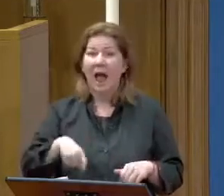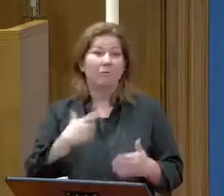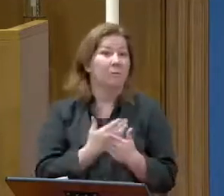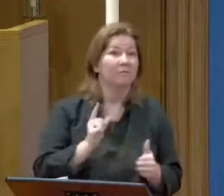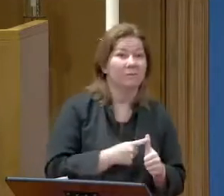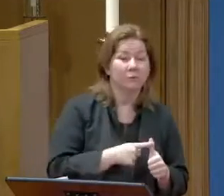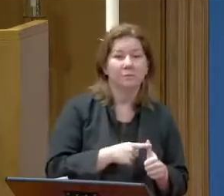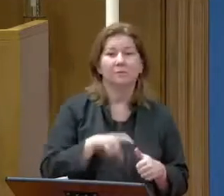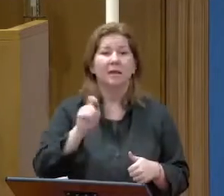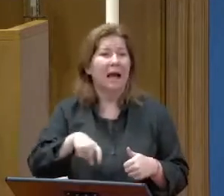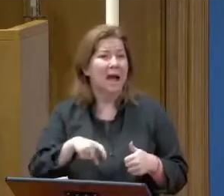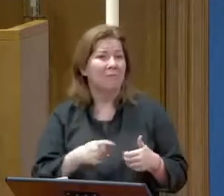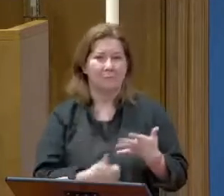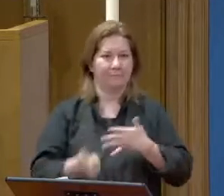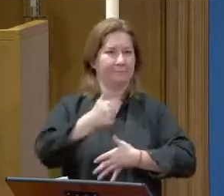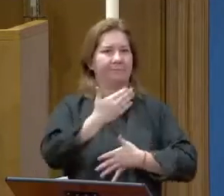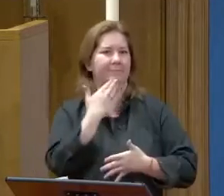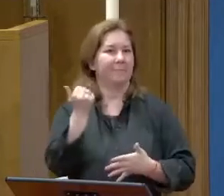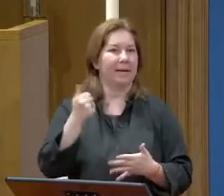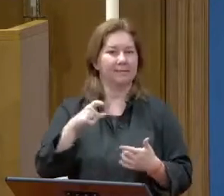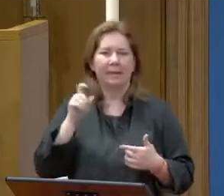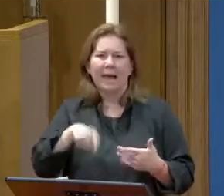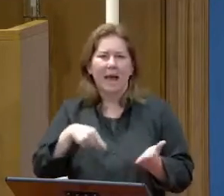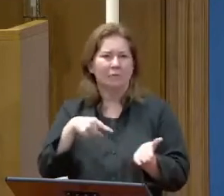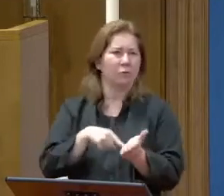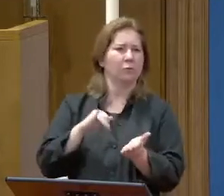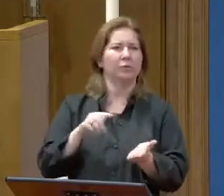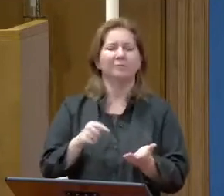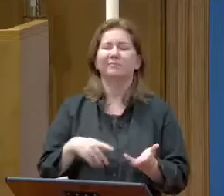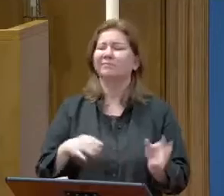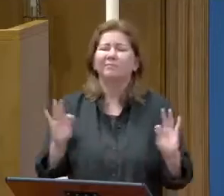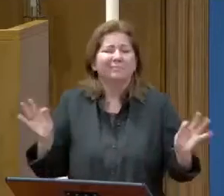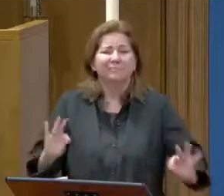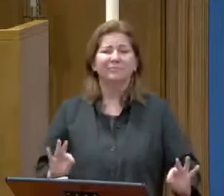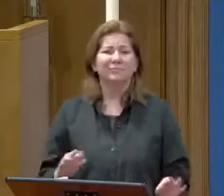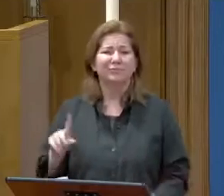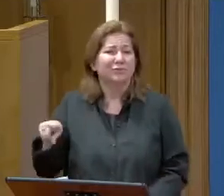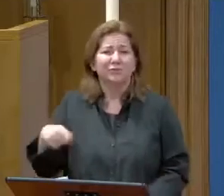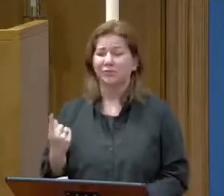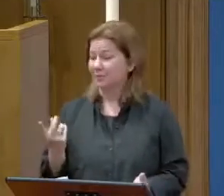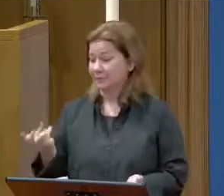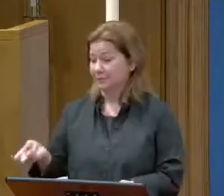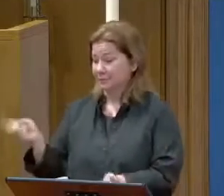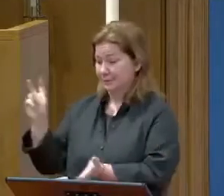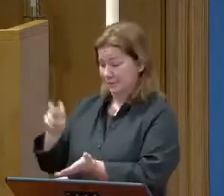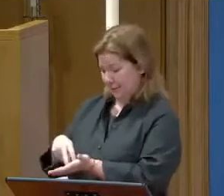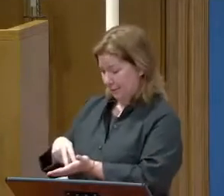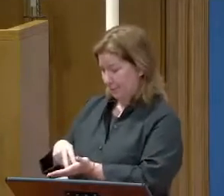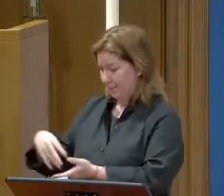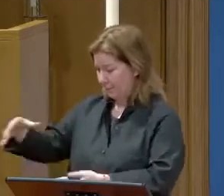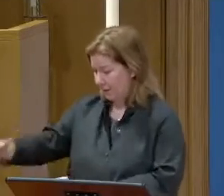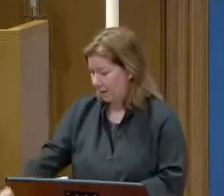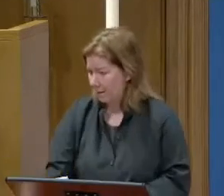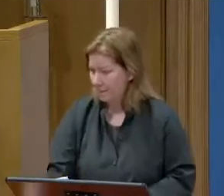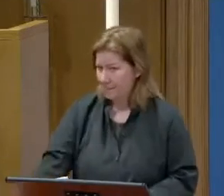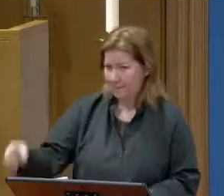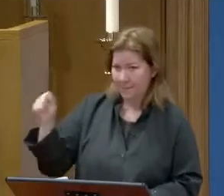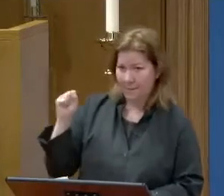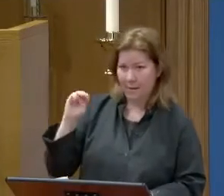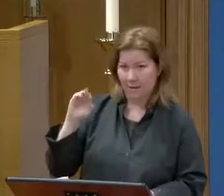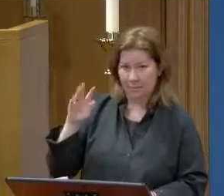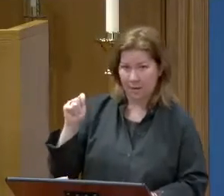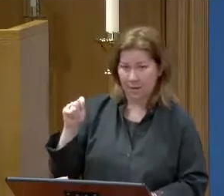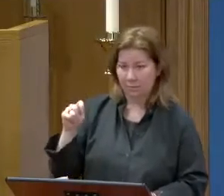to be best, and he doesn't have to earn it, and he doesn't have to do anything. He just needs to stand up and pick up his mat and